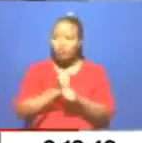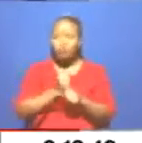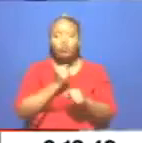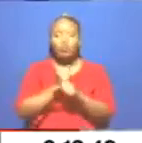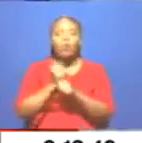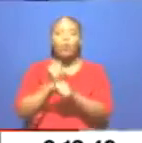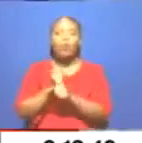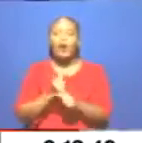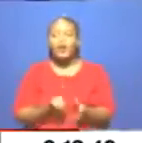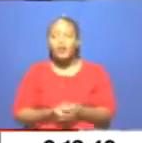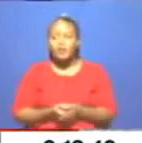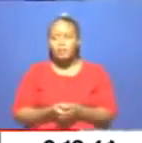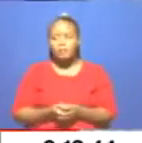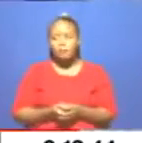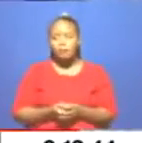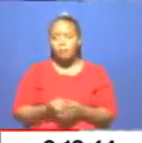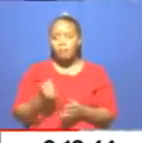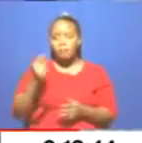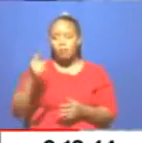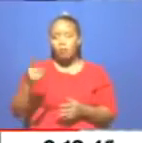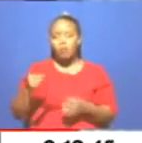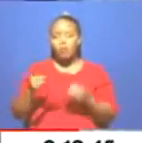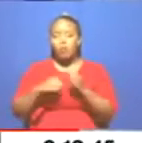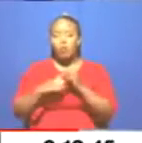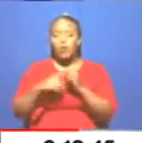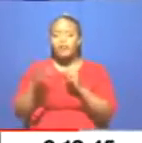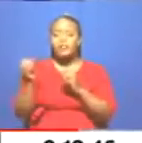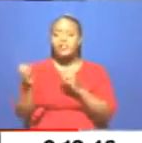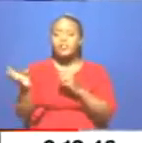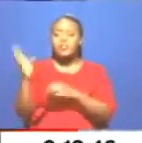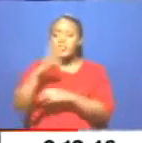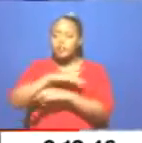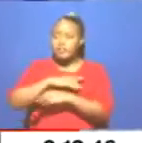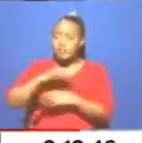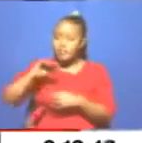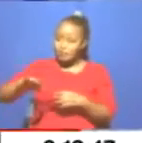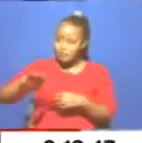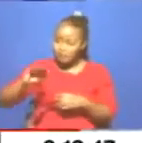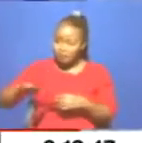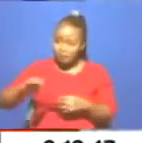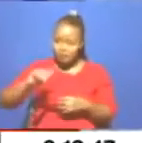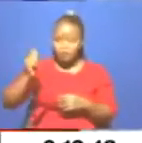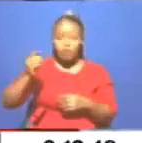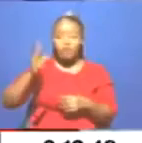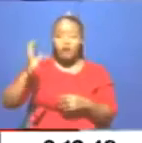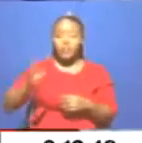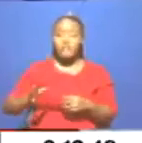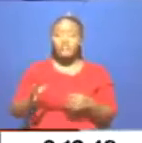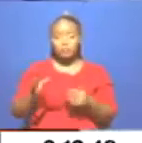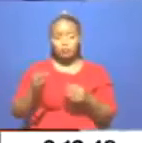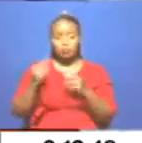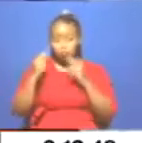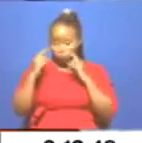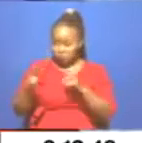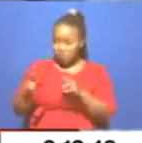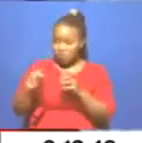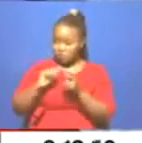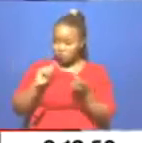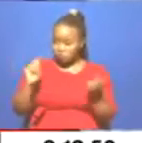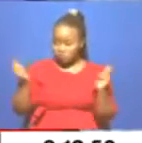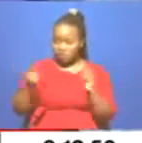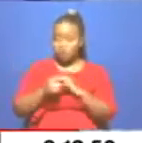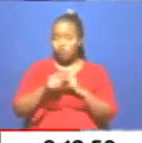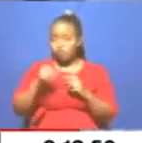only 160 days remaining for Kenyans to witness a change of guard, ODM leader